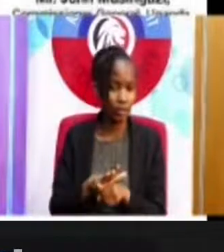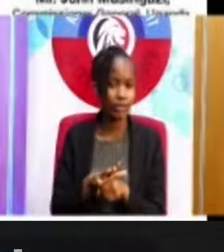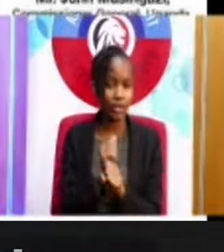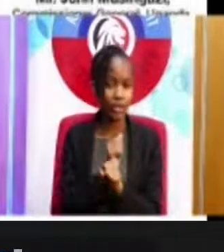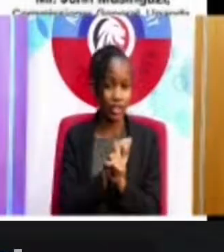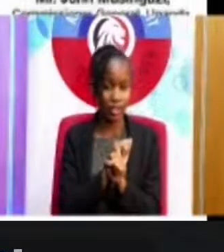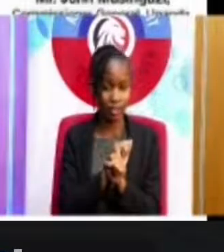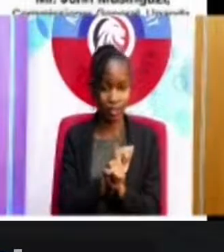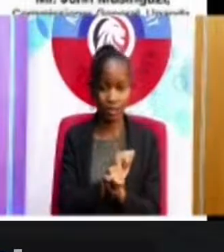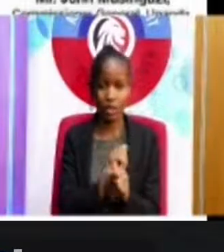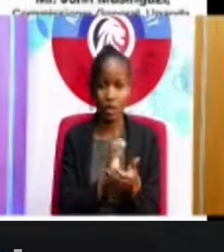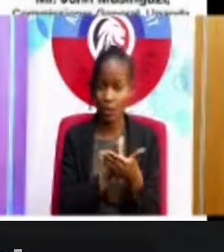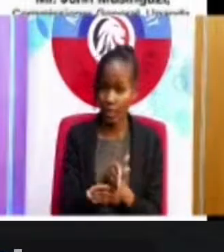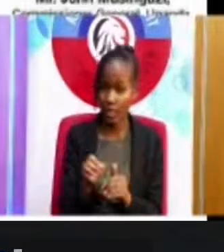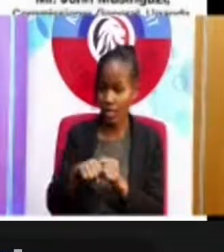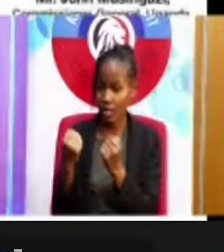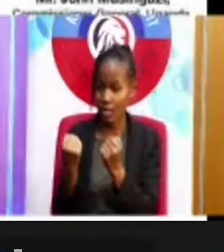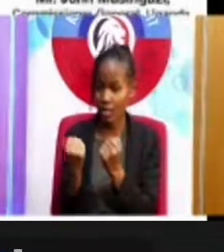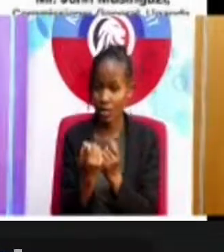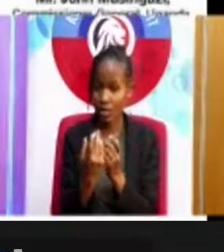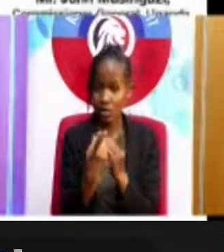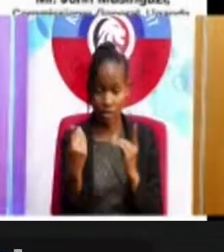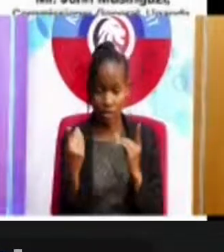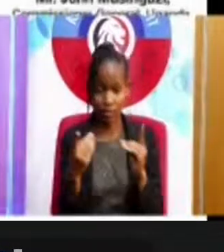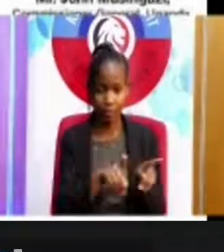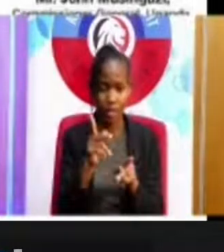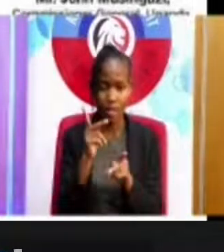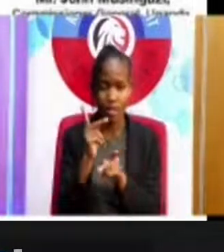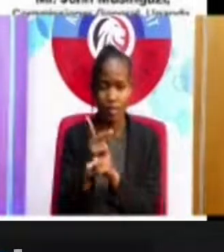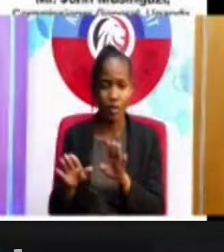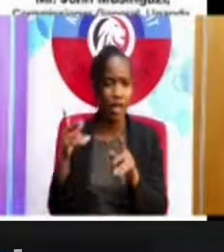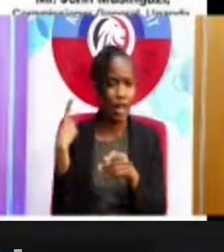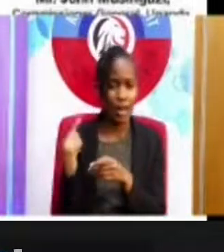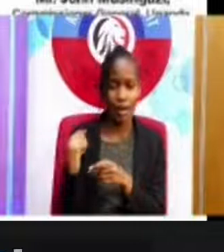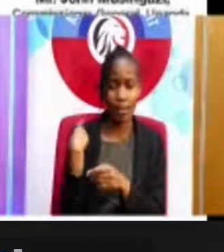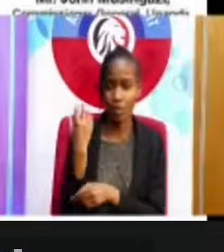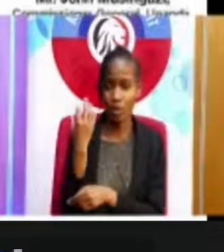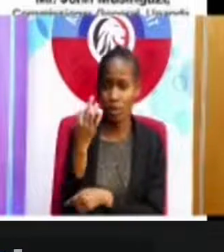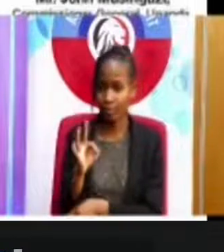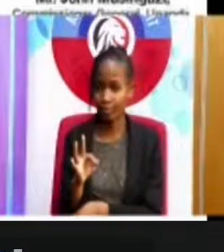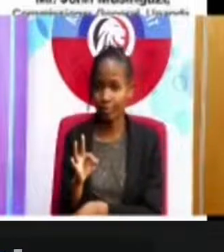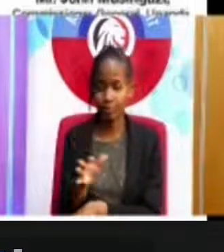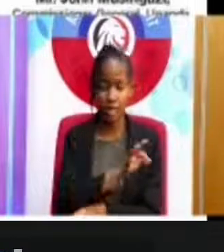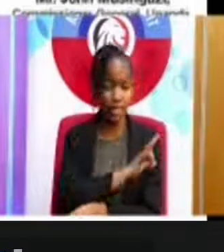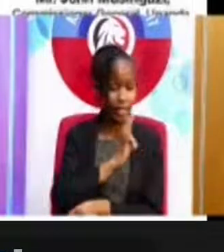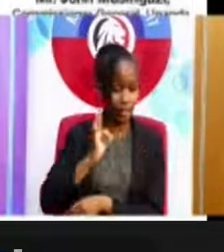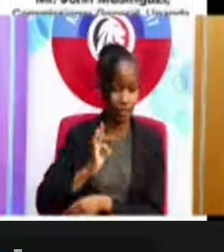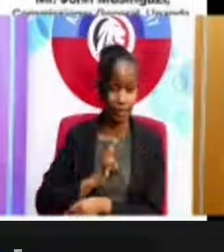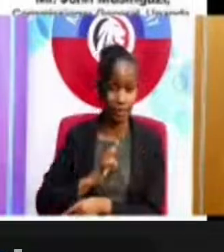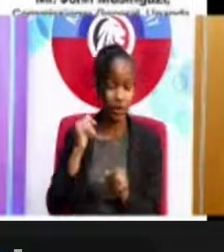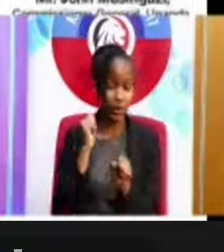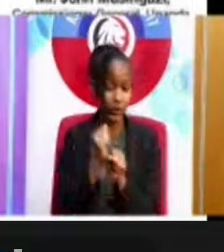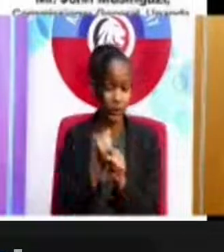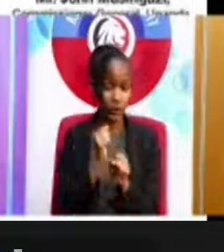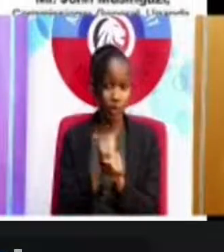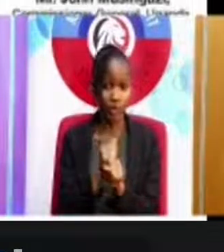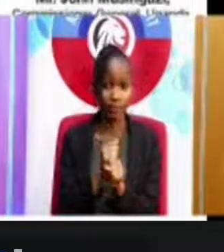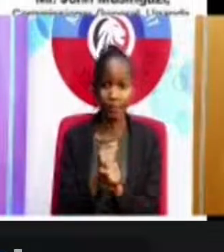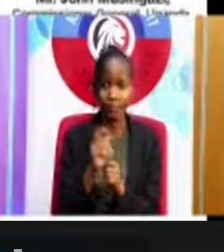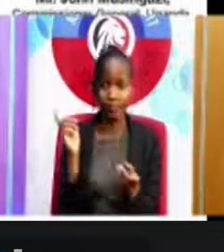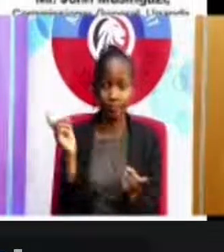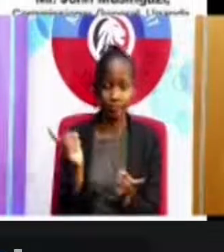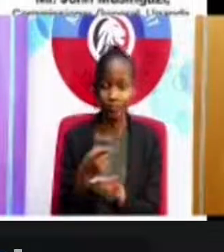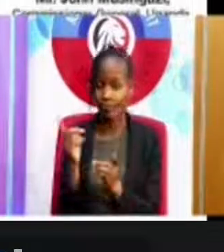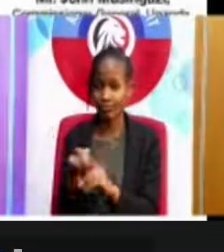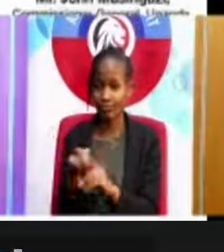We have put a number of our staff to work in shifts, also to work remotely from home. And